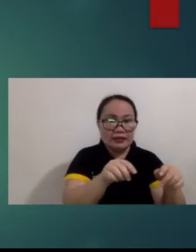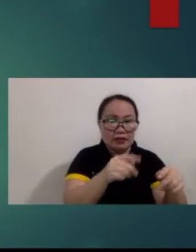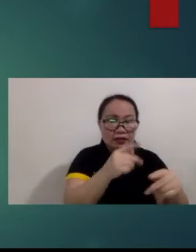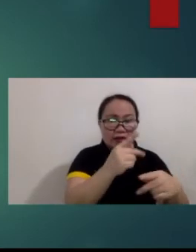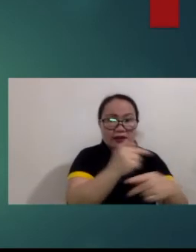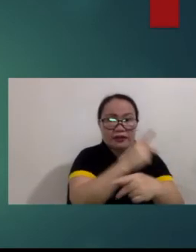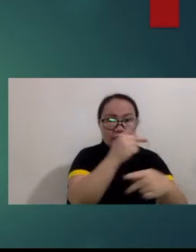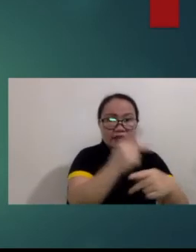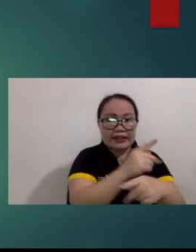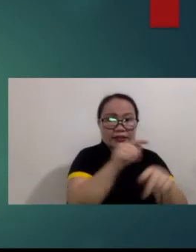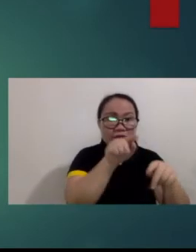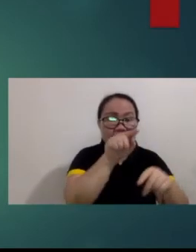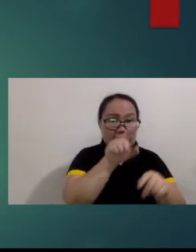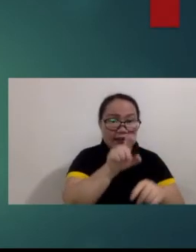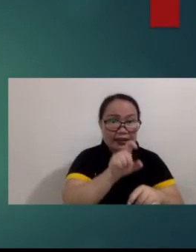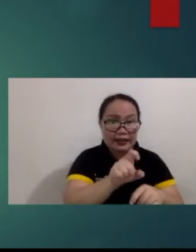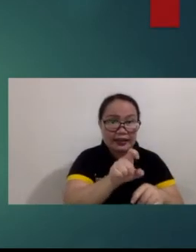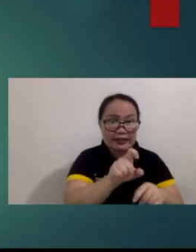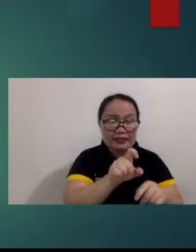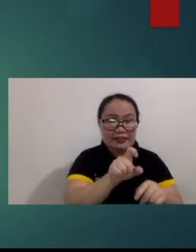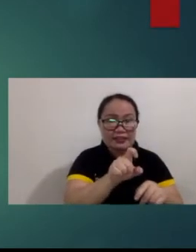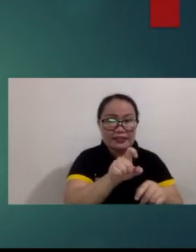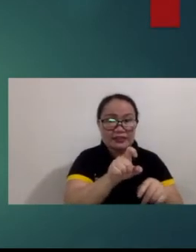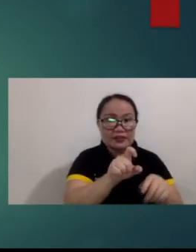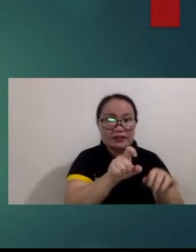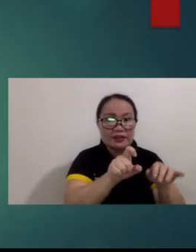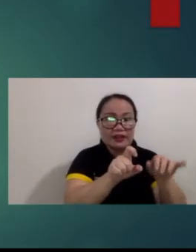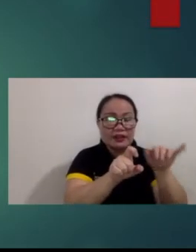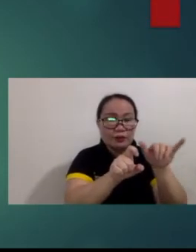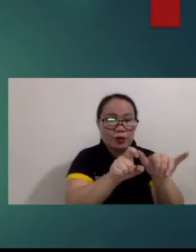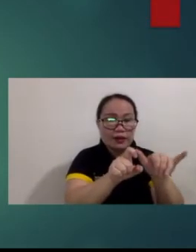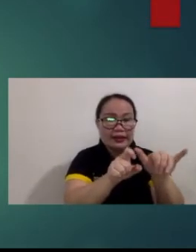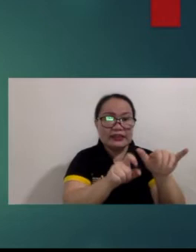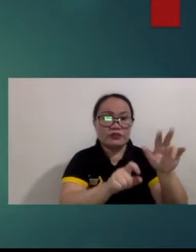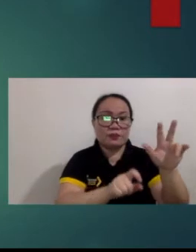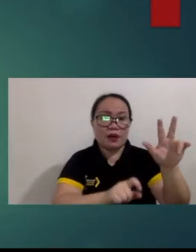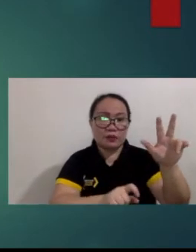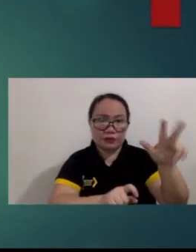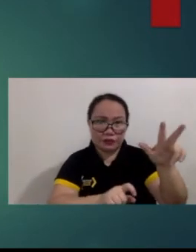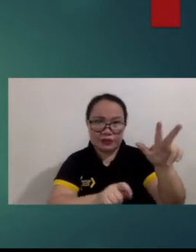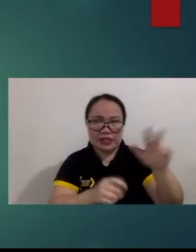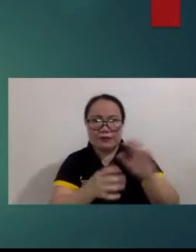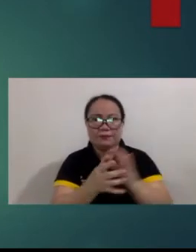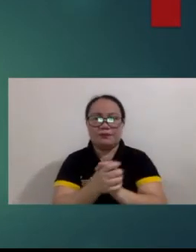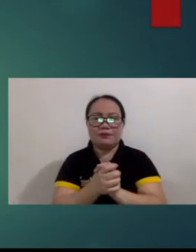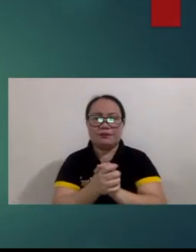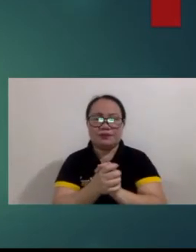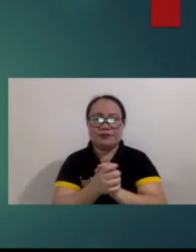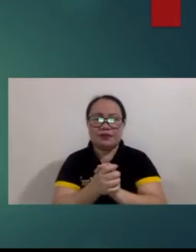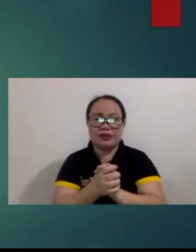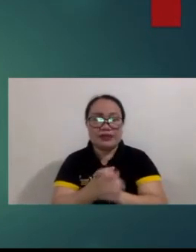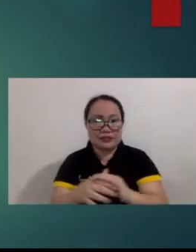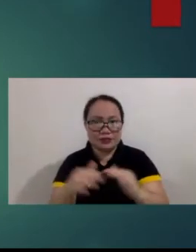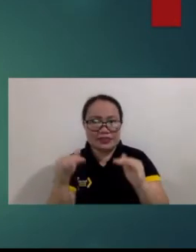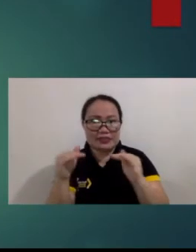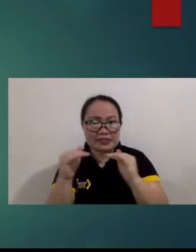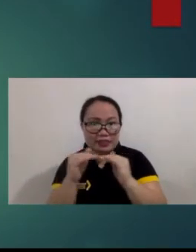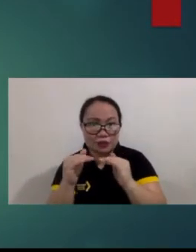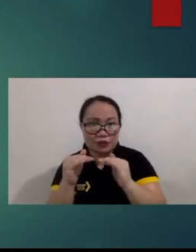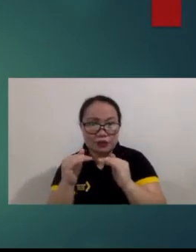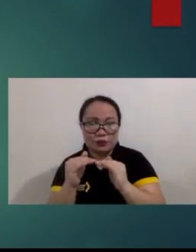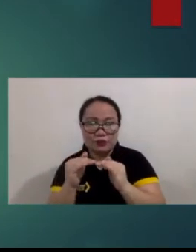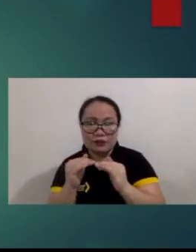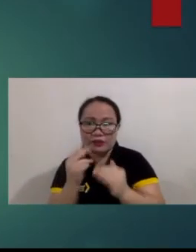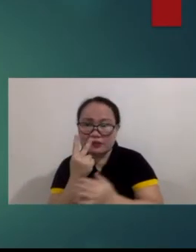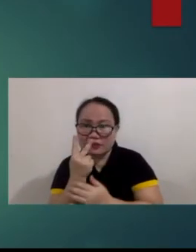then times x y to the power of 3. So this is